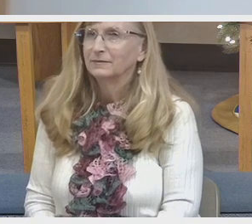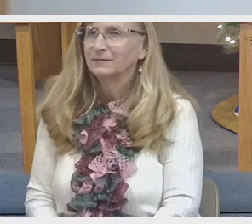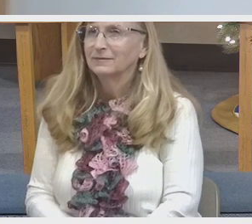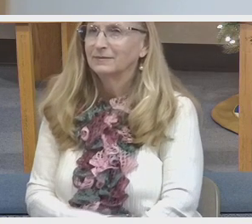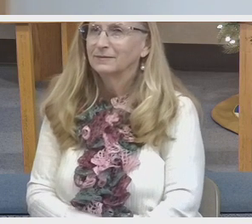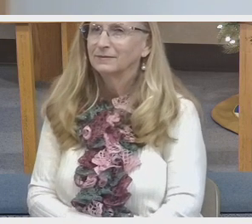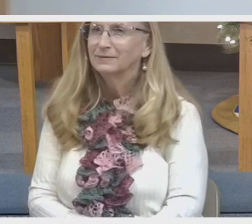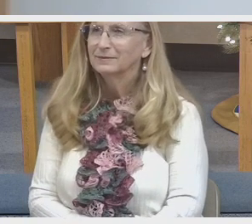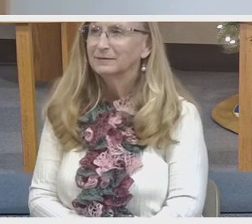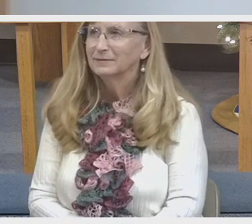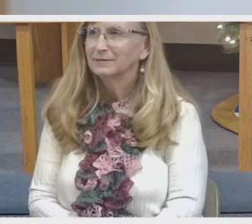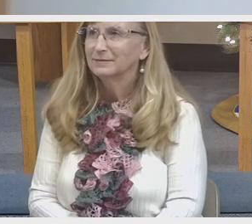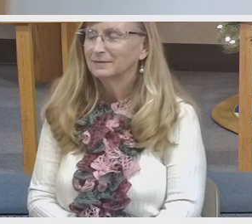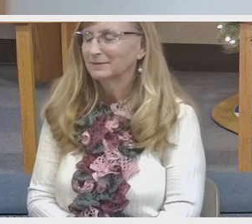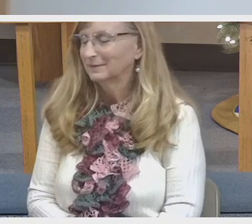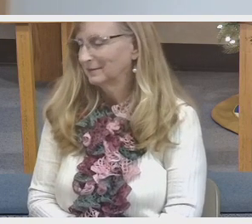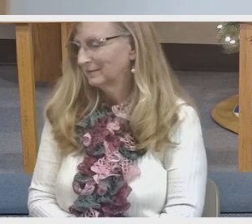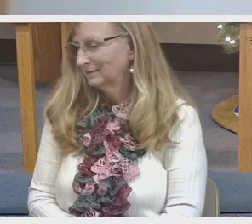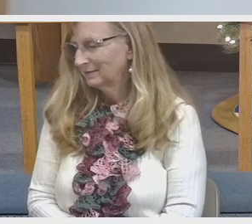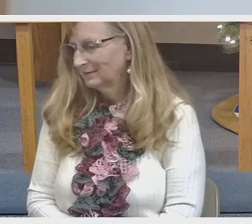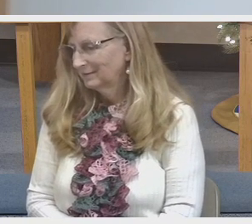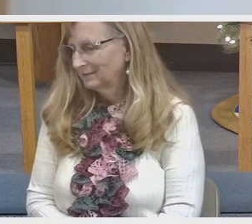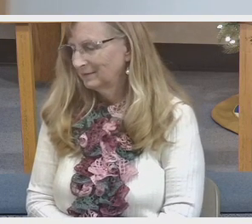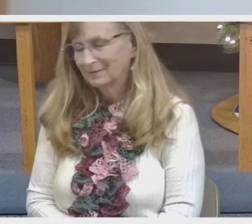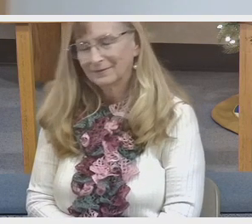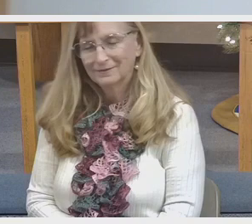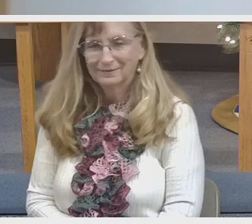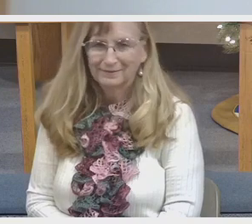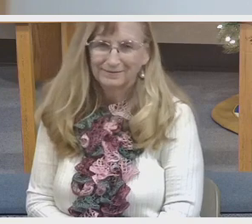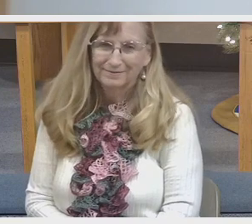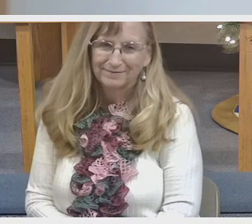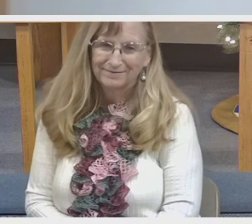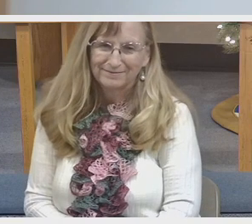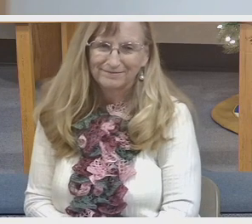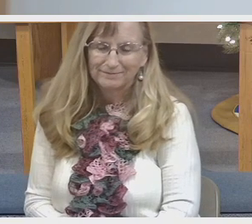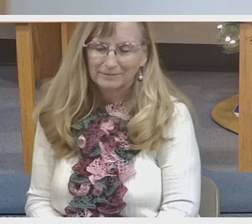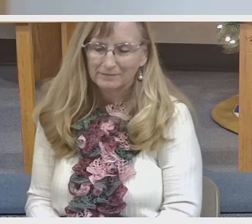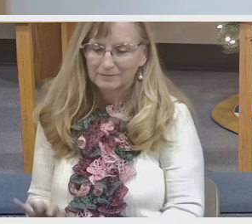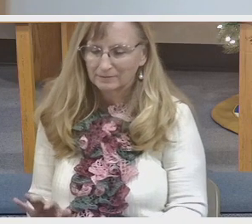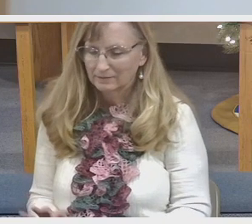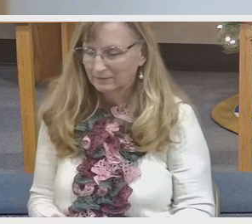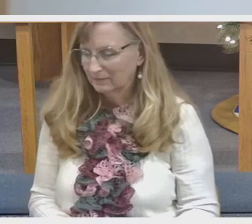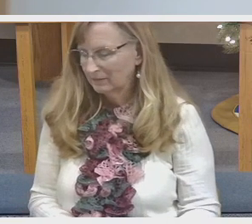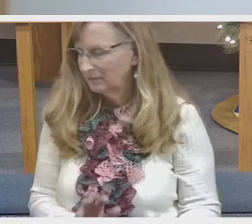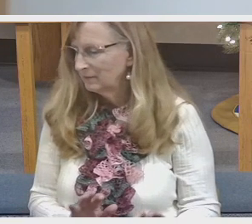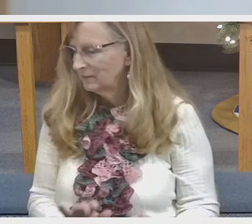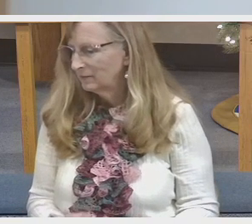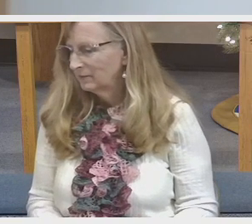Thank you.